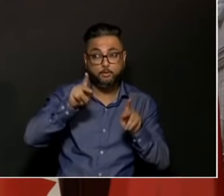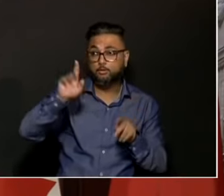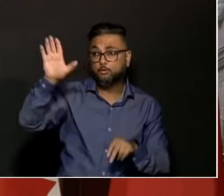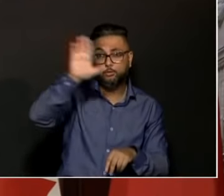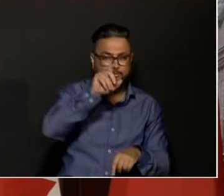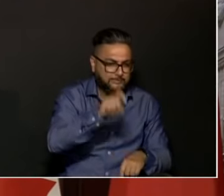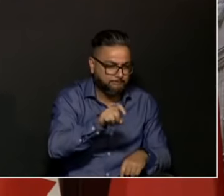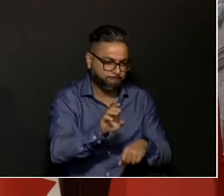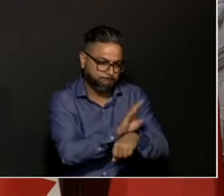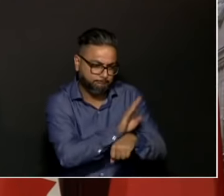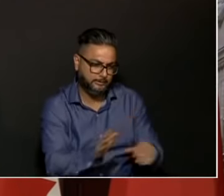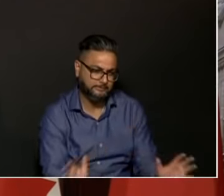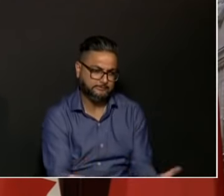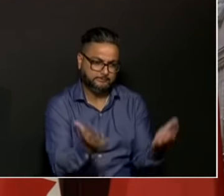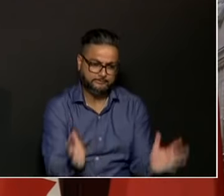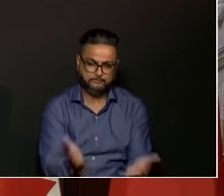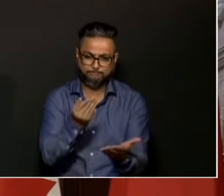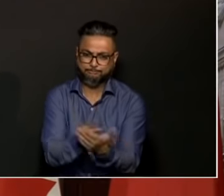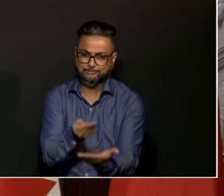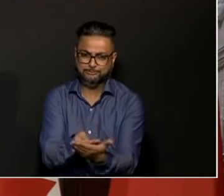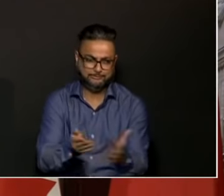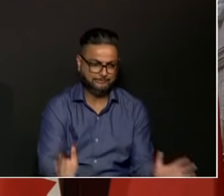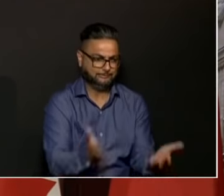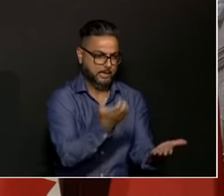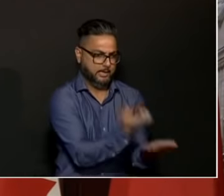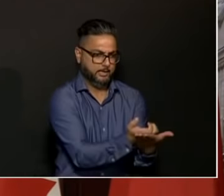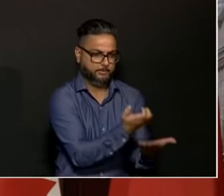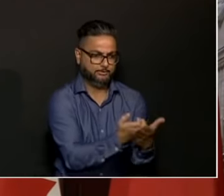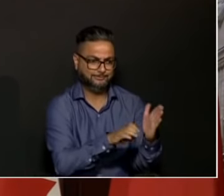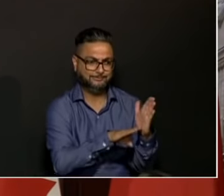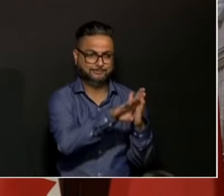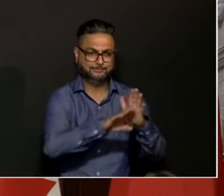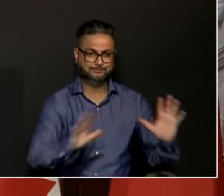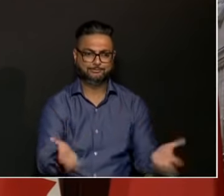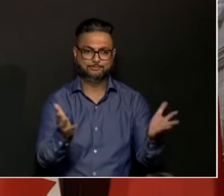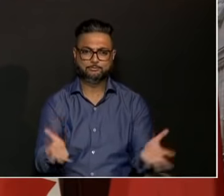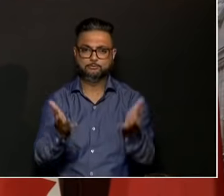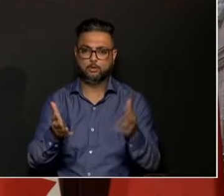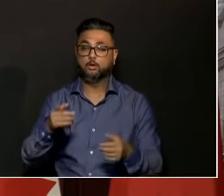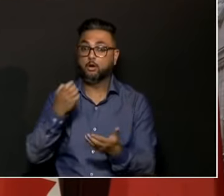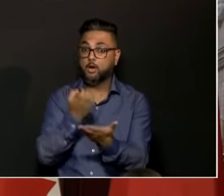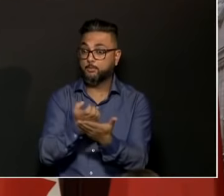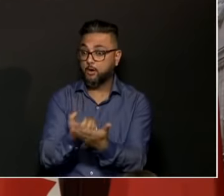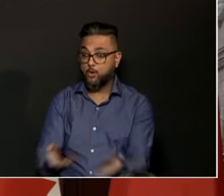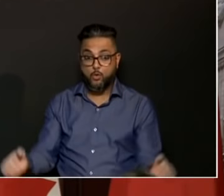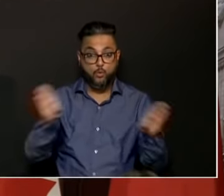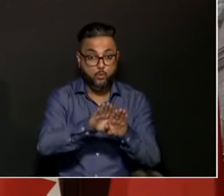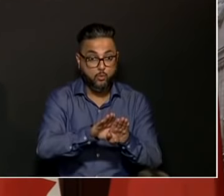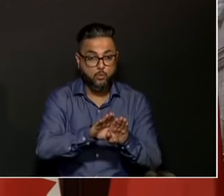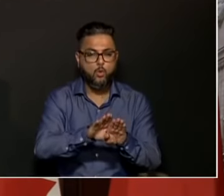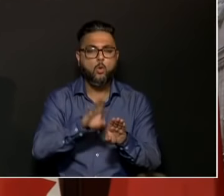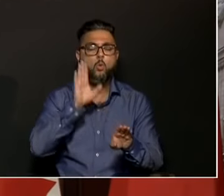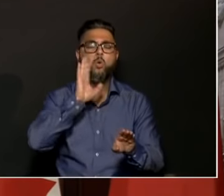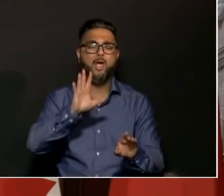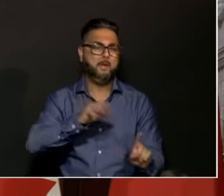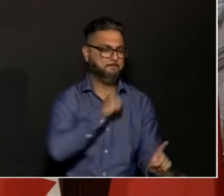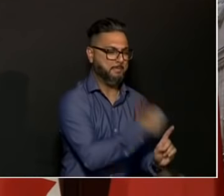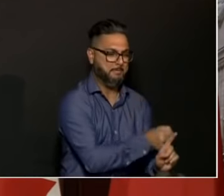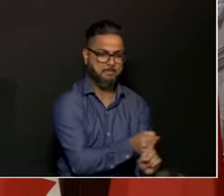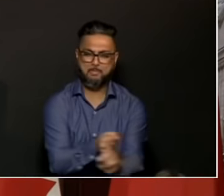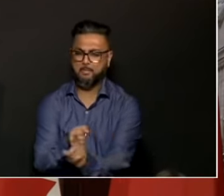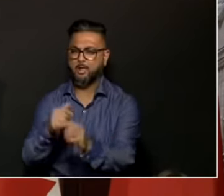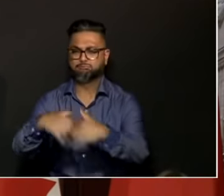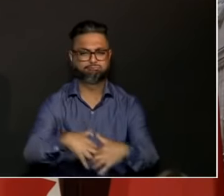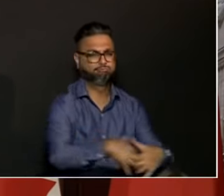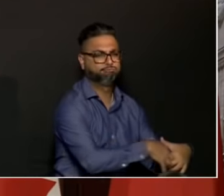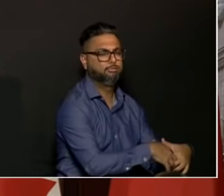the economy moving, because you shut down the economy, that plays a big effect on mental health and so many